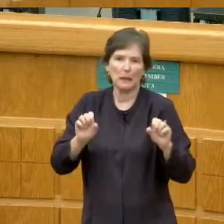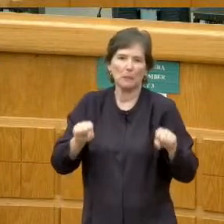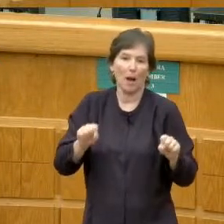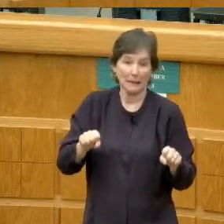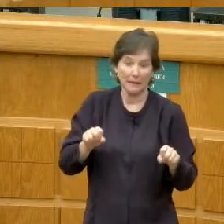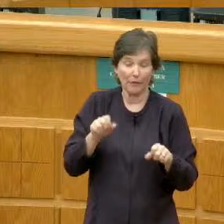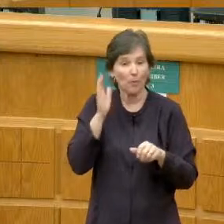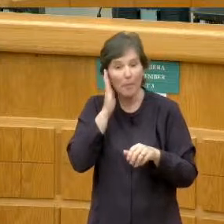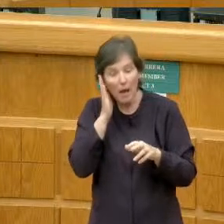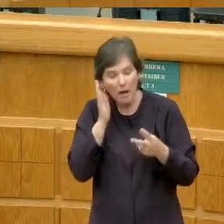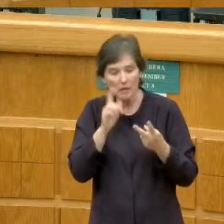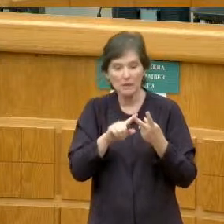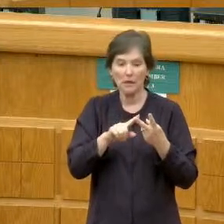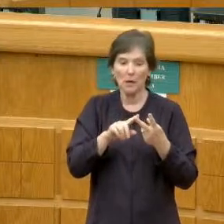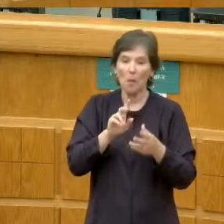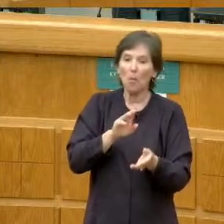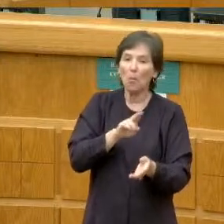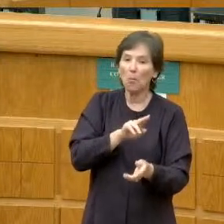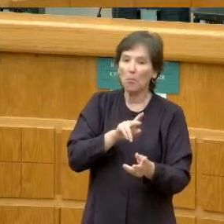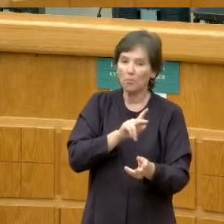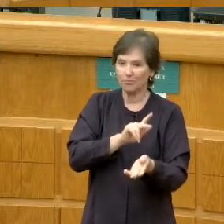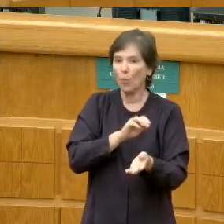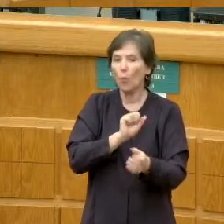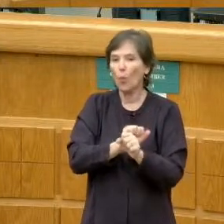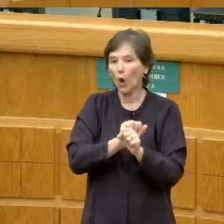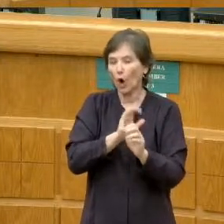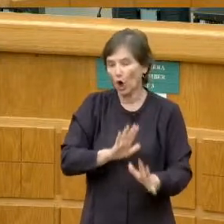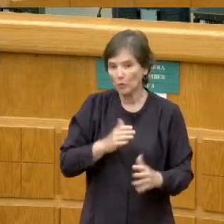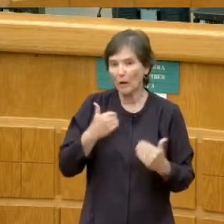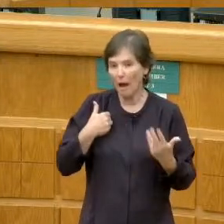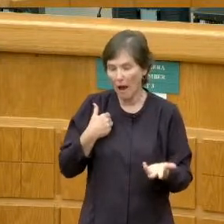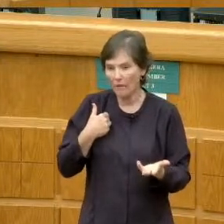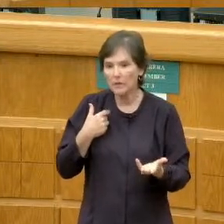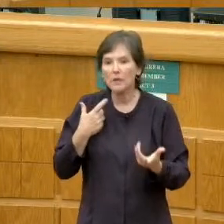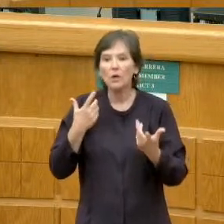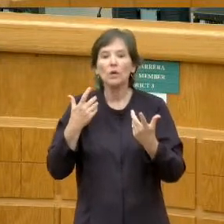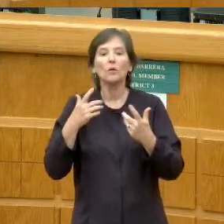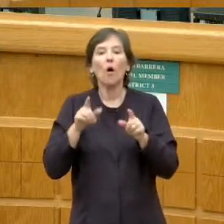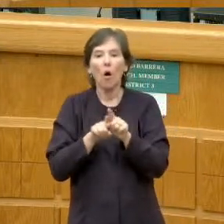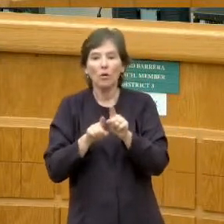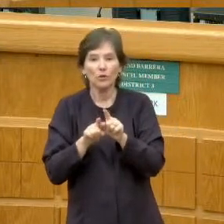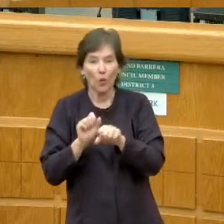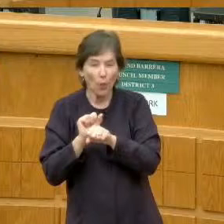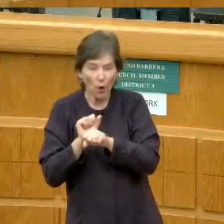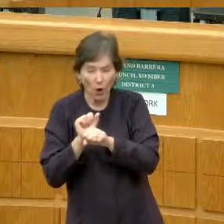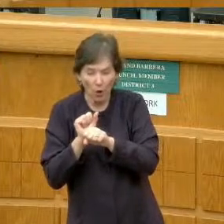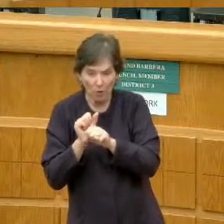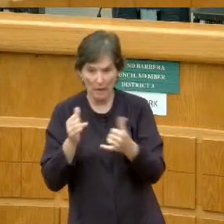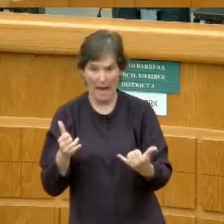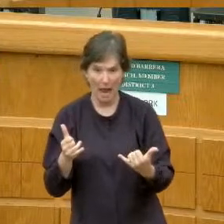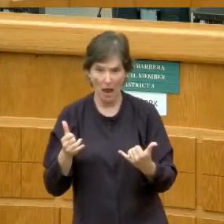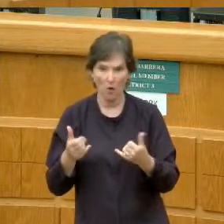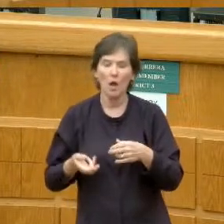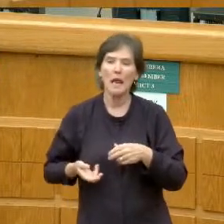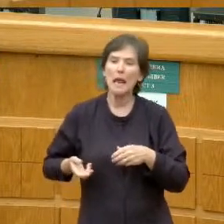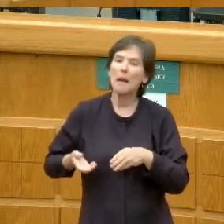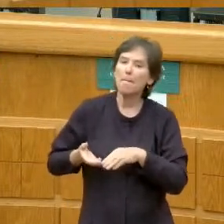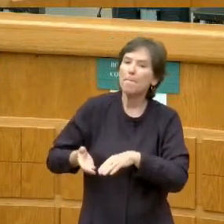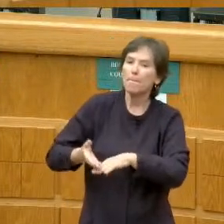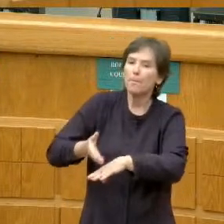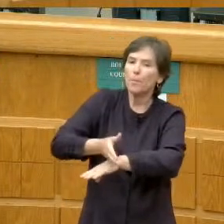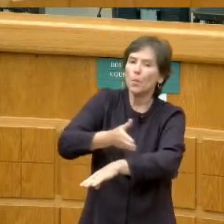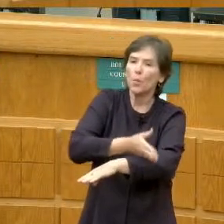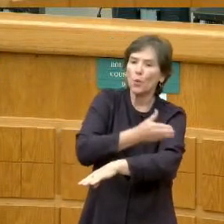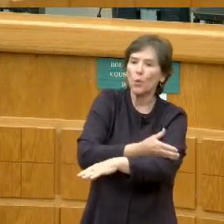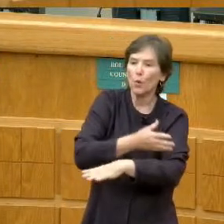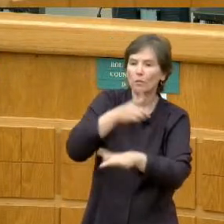what we're already doing, and better diagnostics, faster diagnostics to identify who might have symptoms